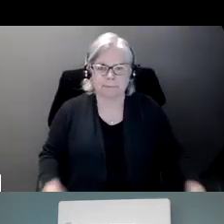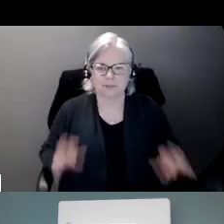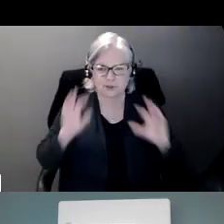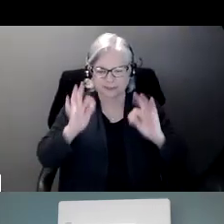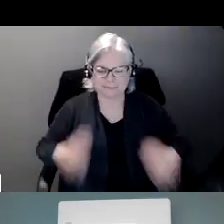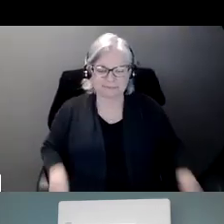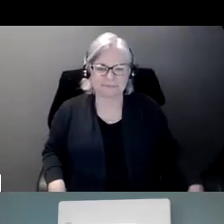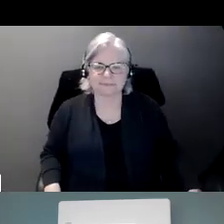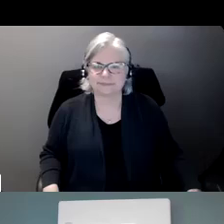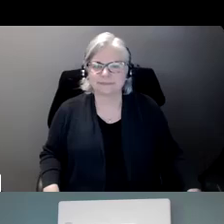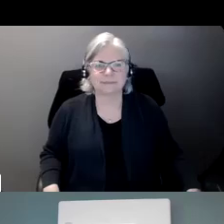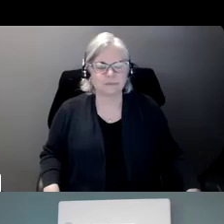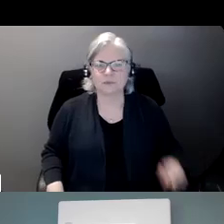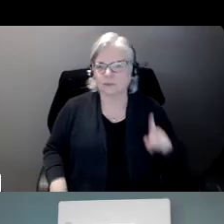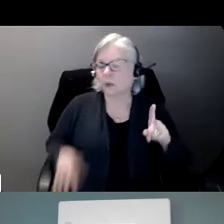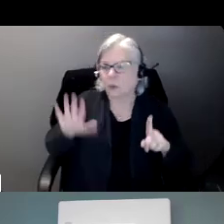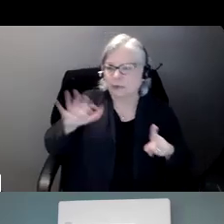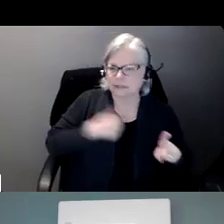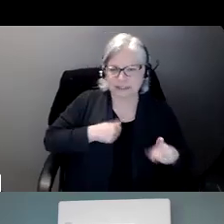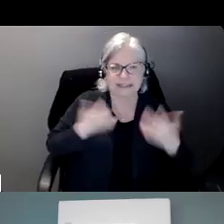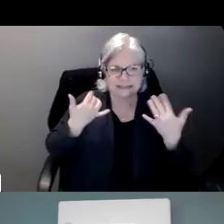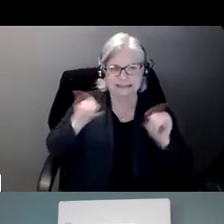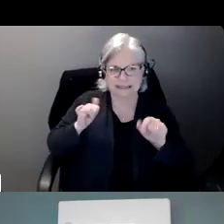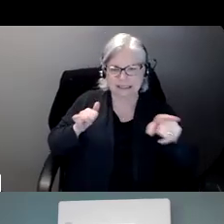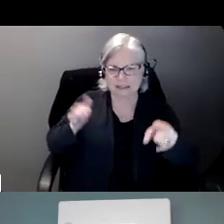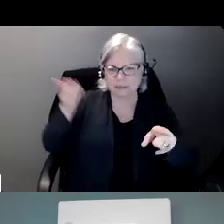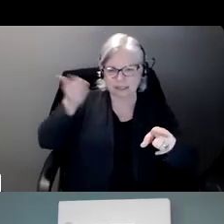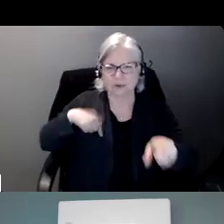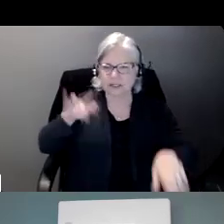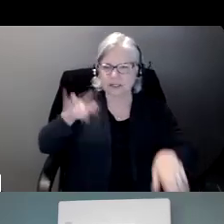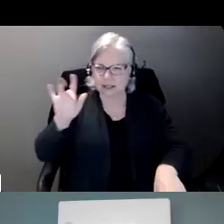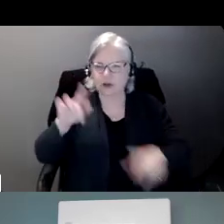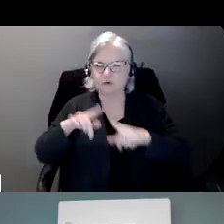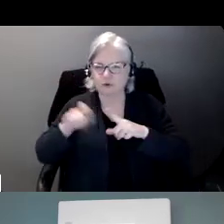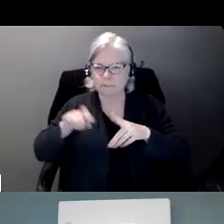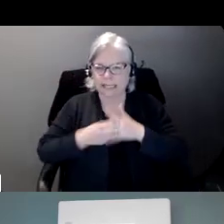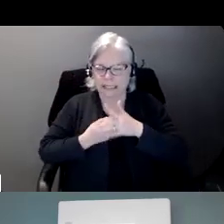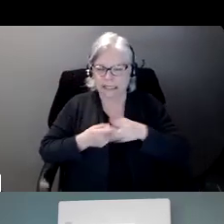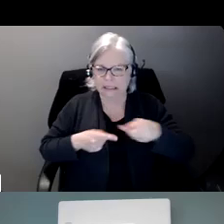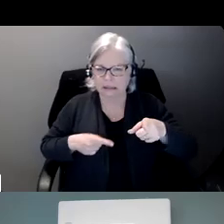great. No, Well, thank you. it's no, sorry, it's still in. You just have to click from the beginning, I think.